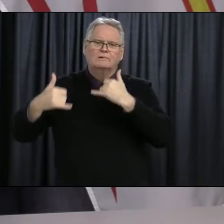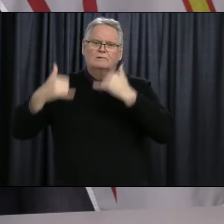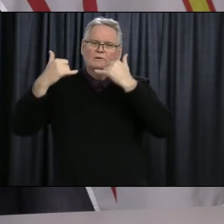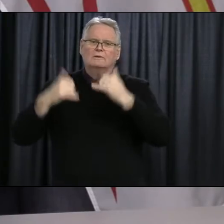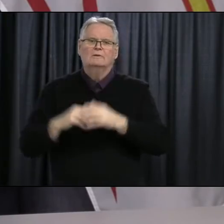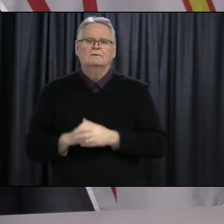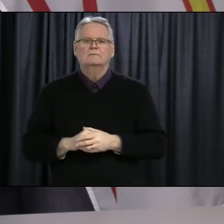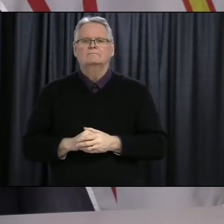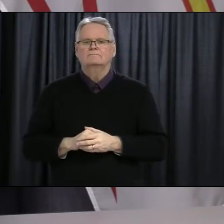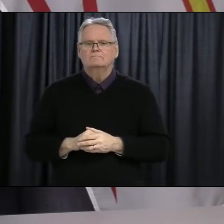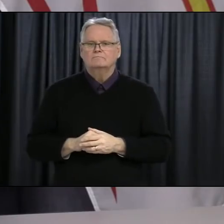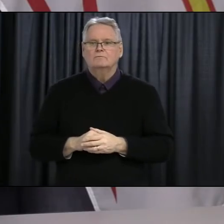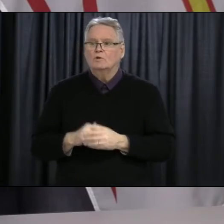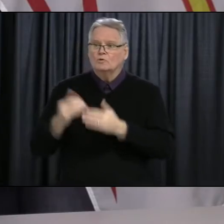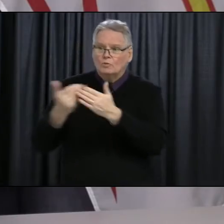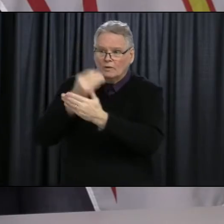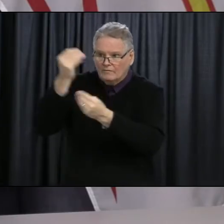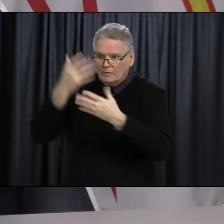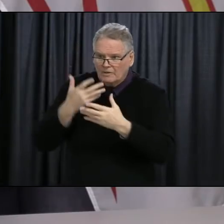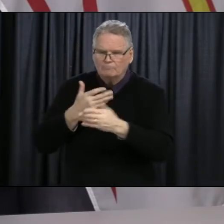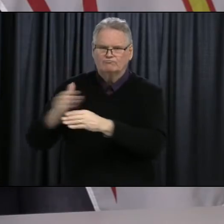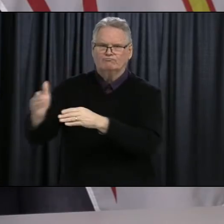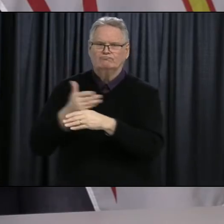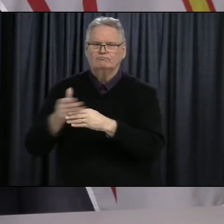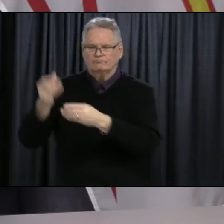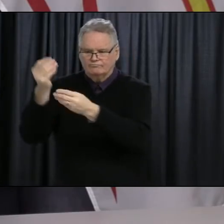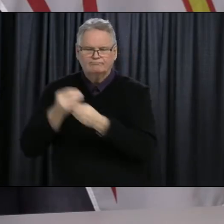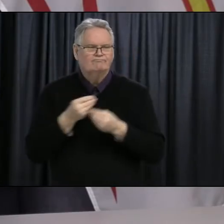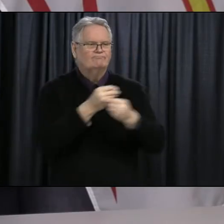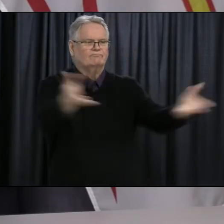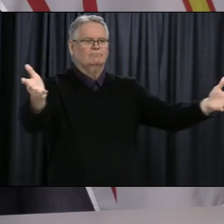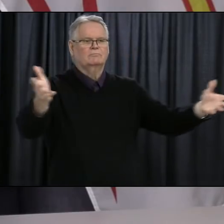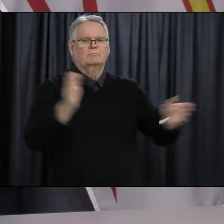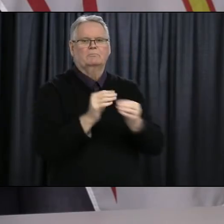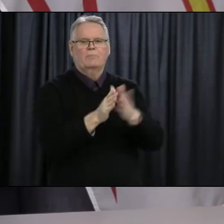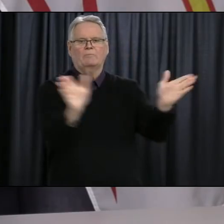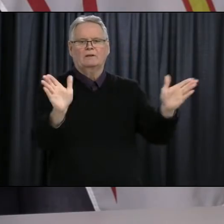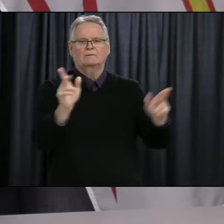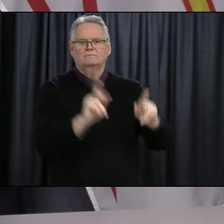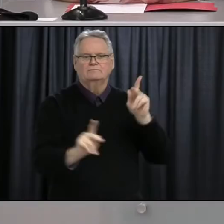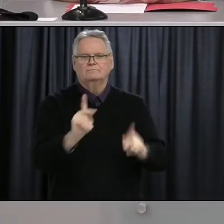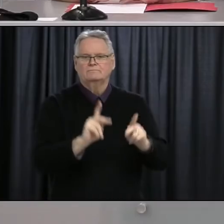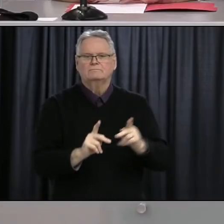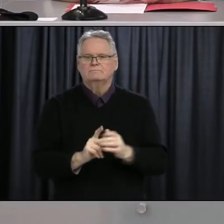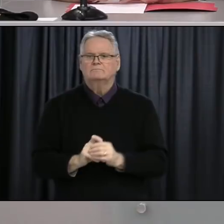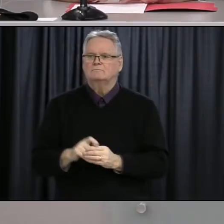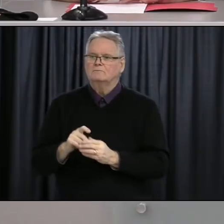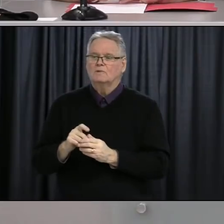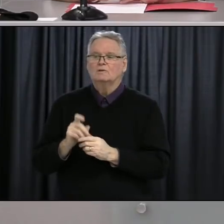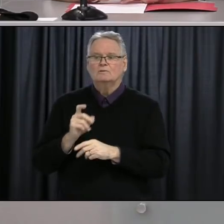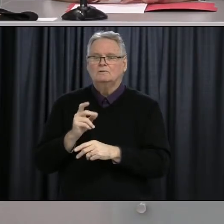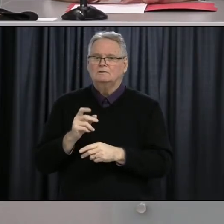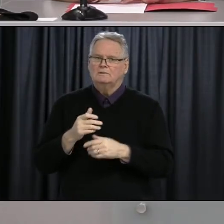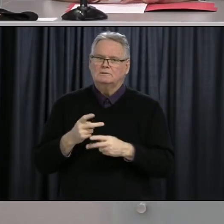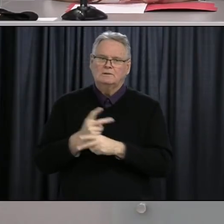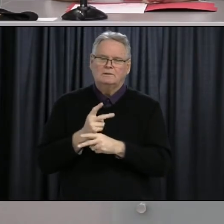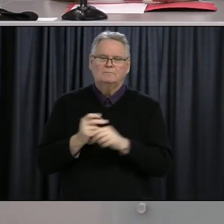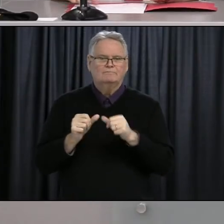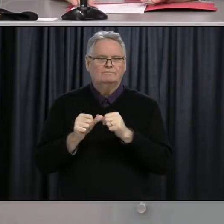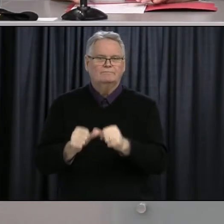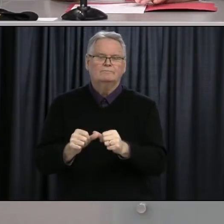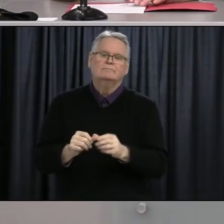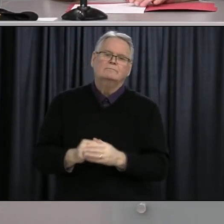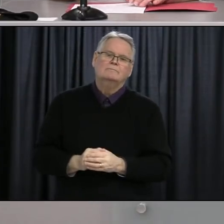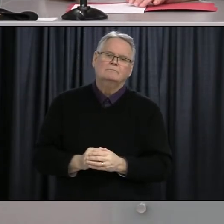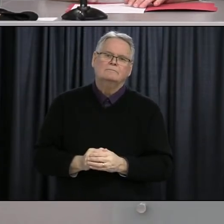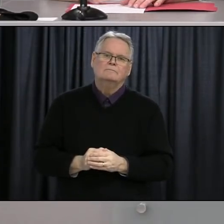So it's evolving. Thank you very much. Our next questions are from Kellyanne Roberts